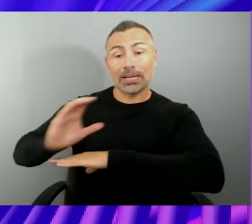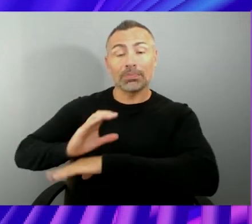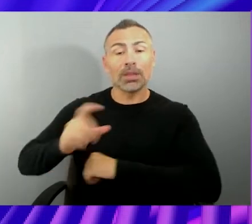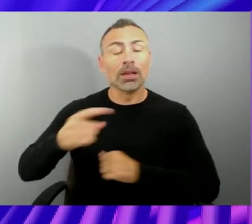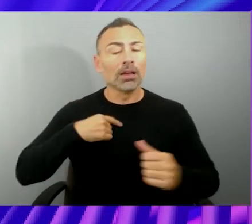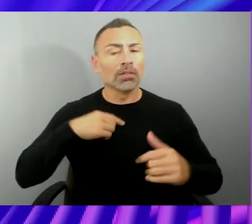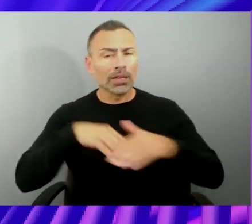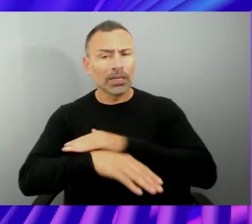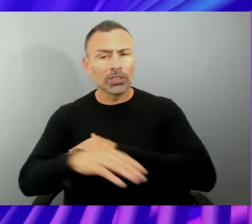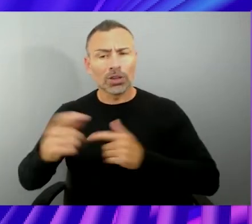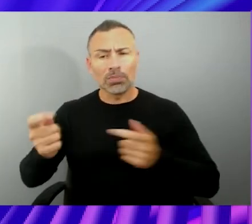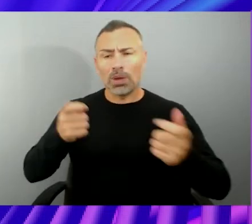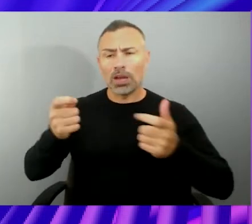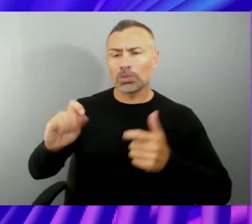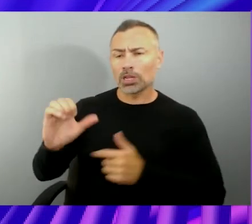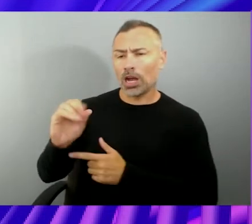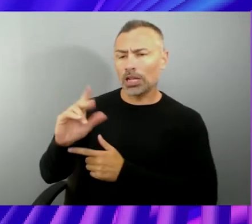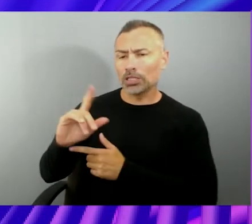into CloudFormation.